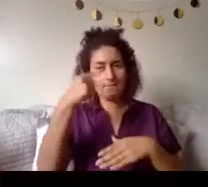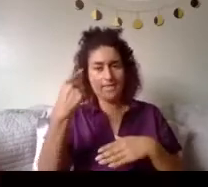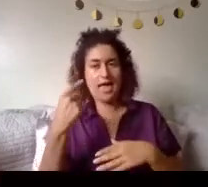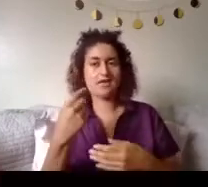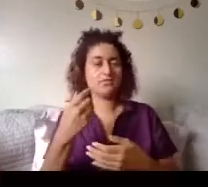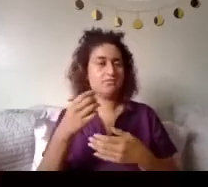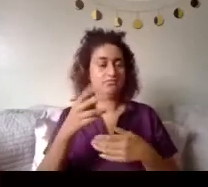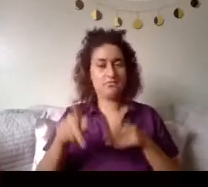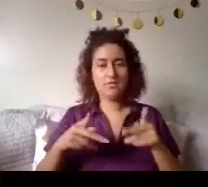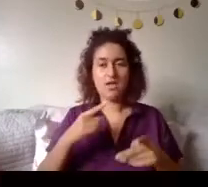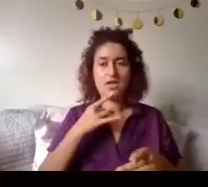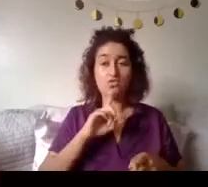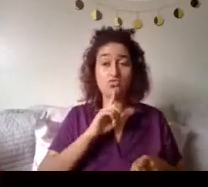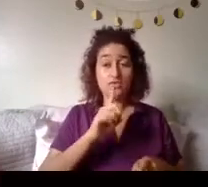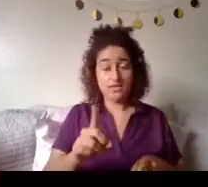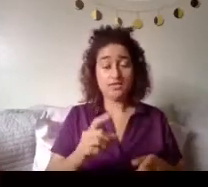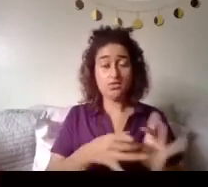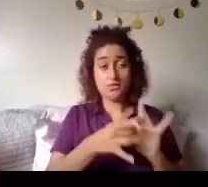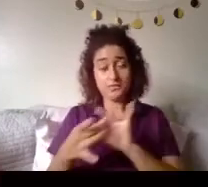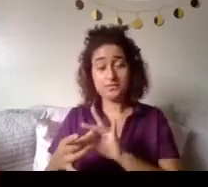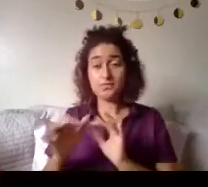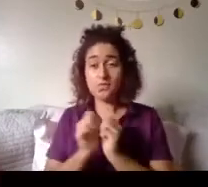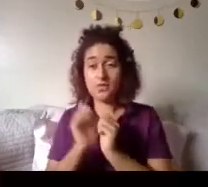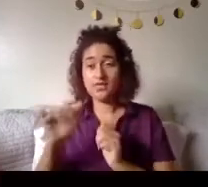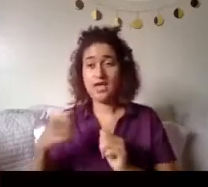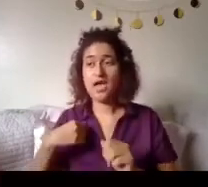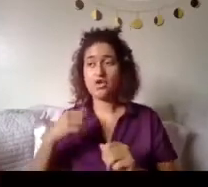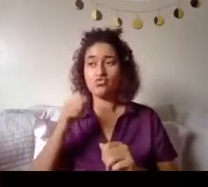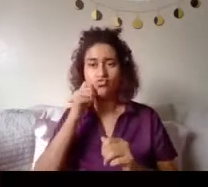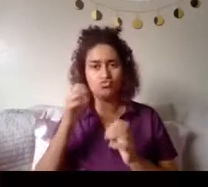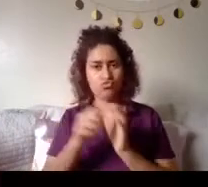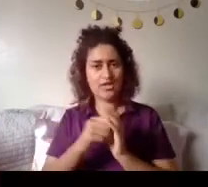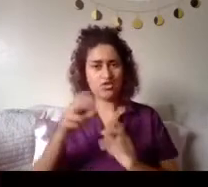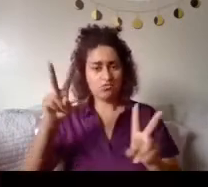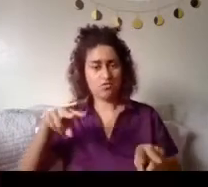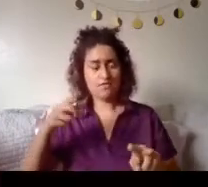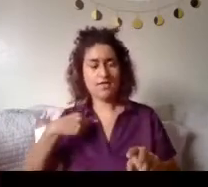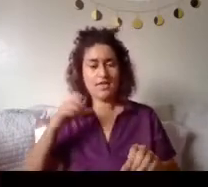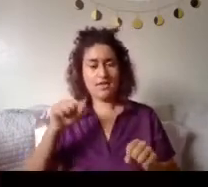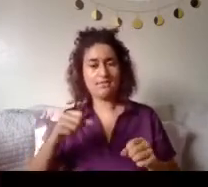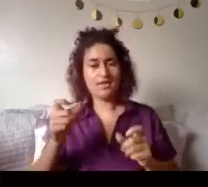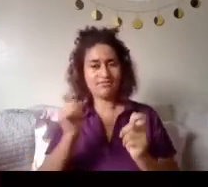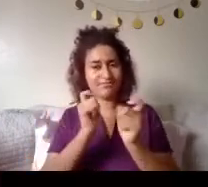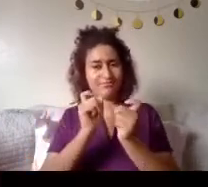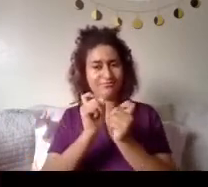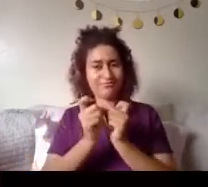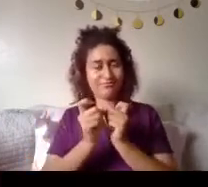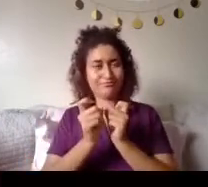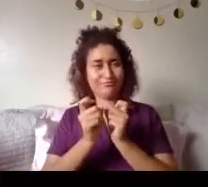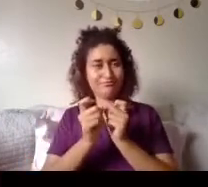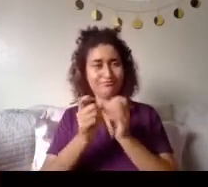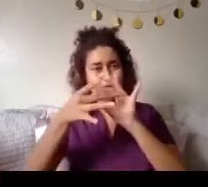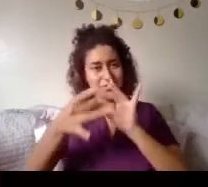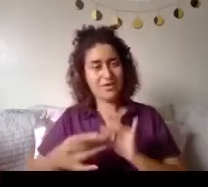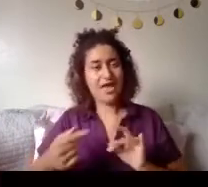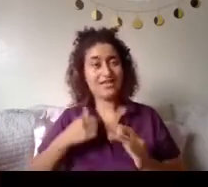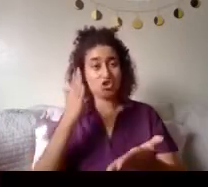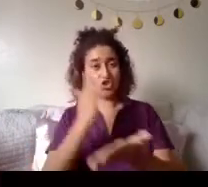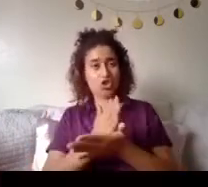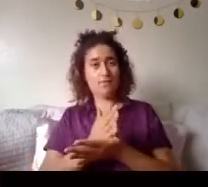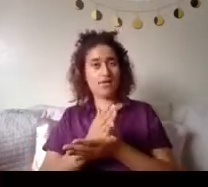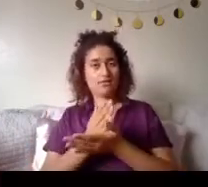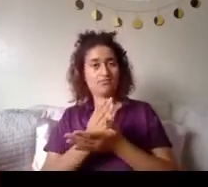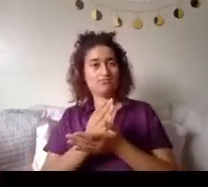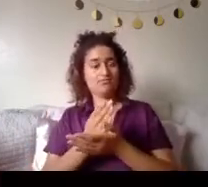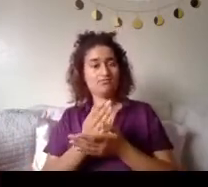such, racial profiling, for instance, can be described with Sarah Ahmed as a stopping device, a device of